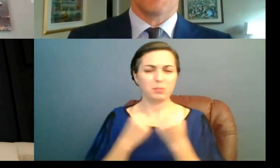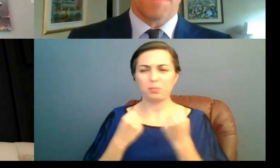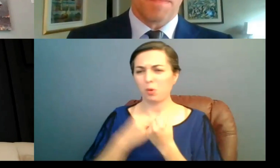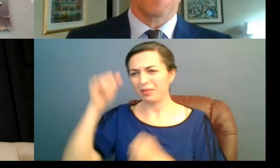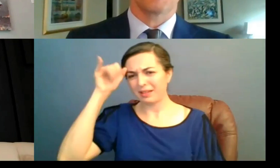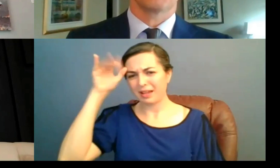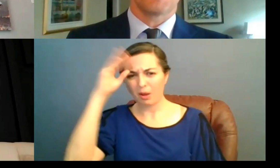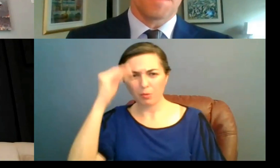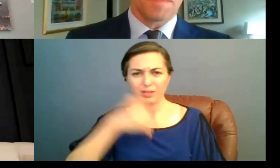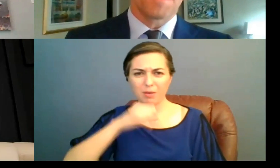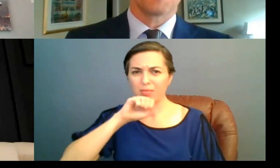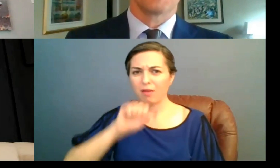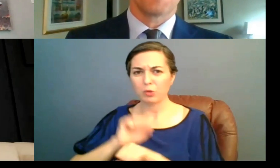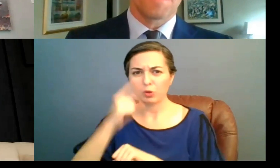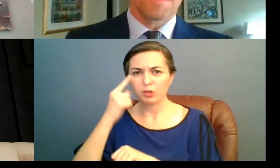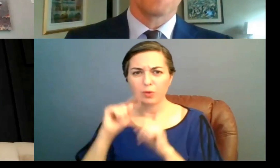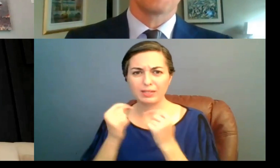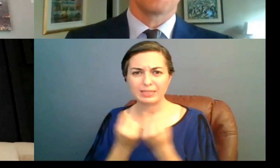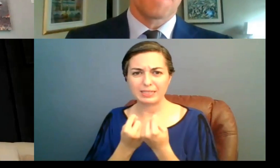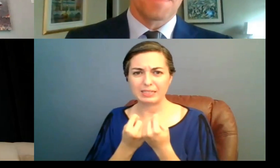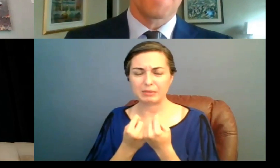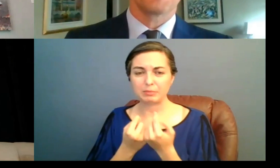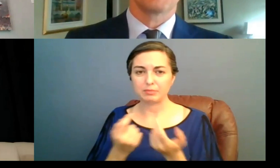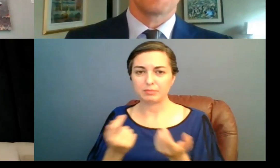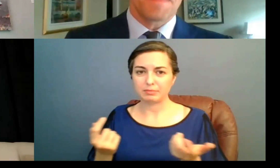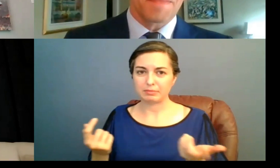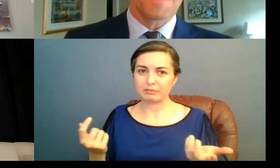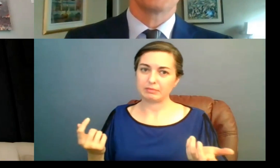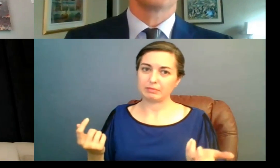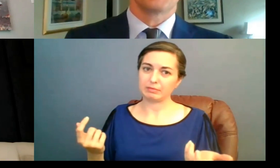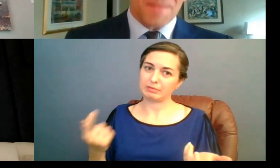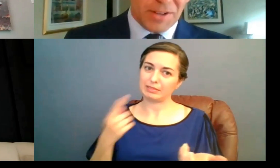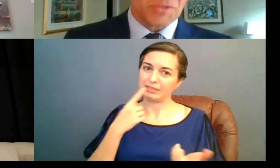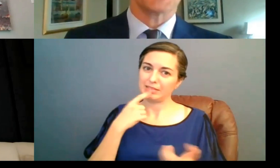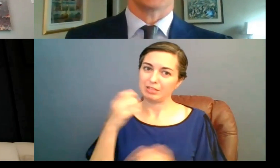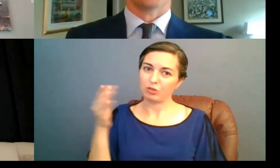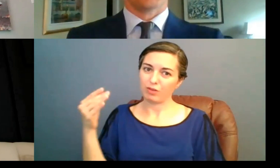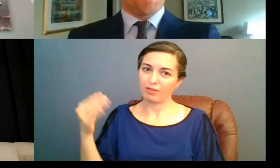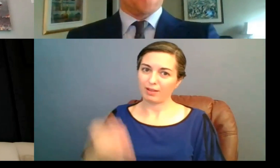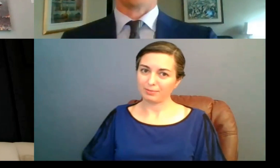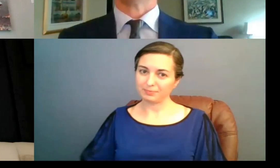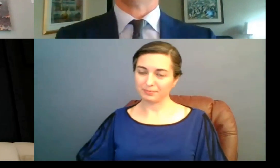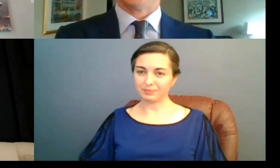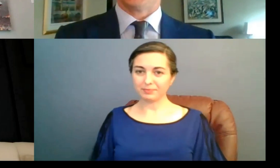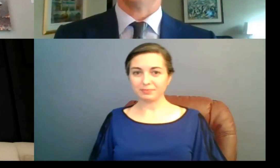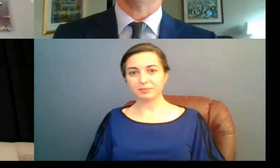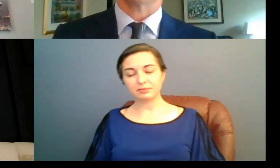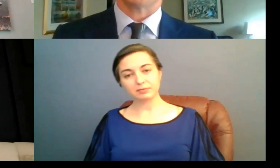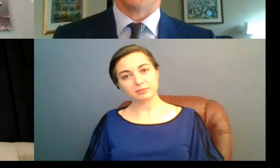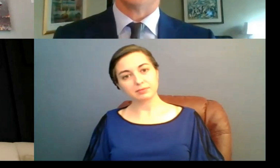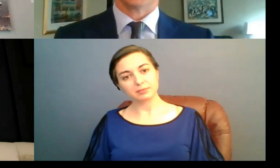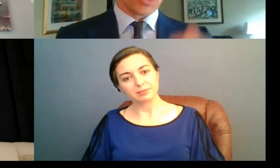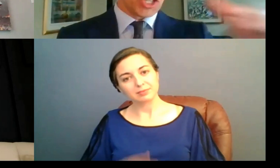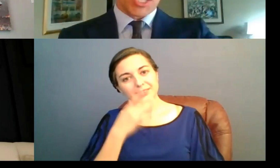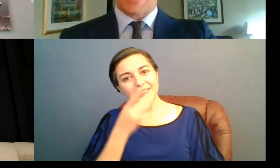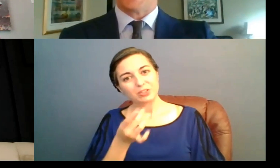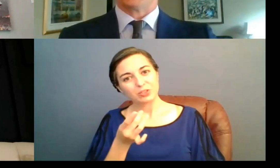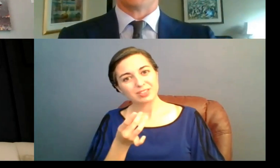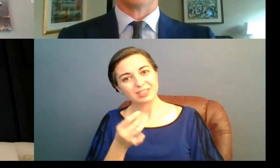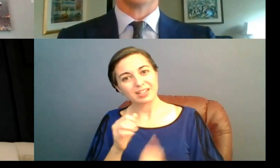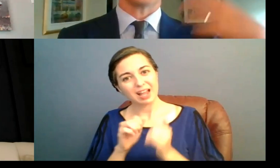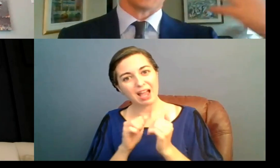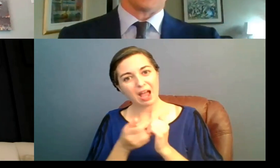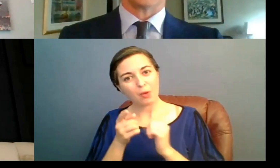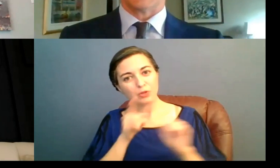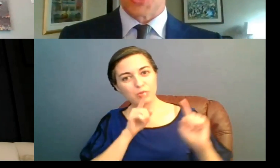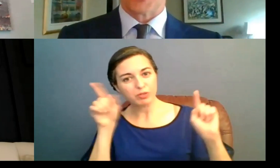the team, might be a little bit of a red flag too. Interesting. Mr. Raisman, how would you respond to what she